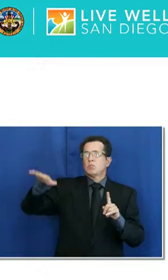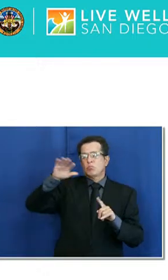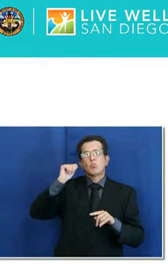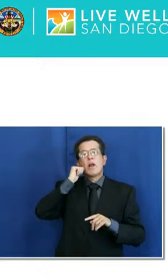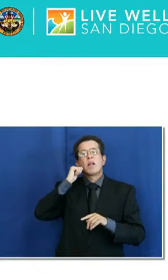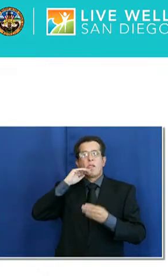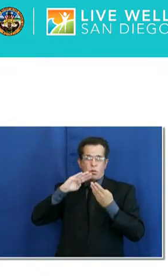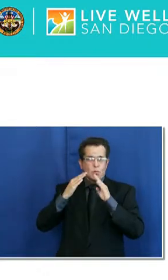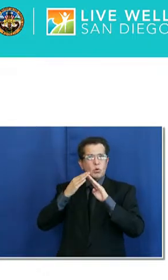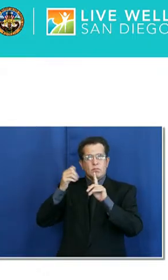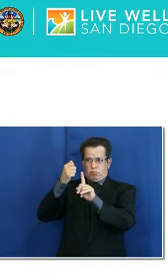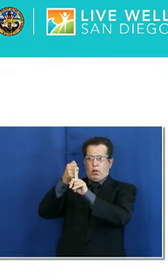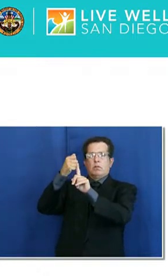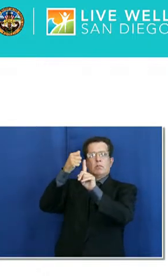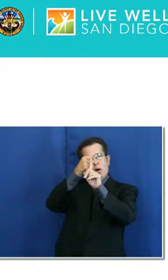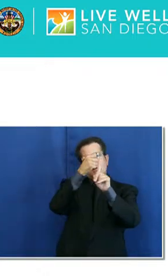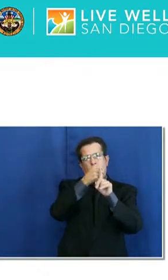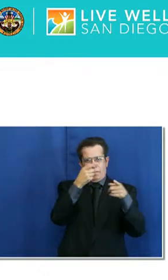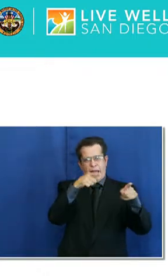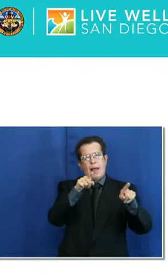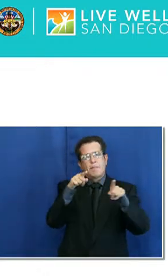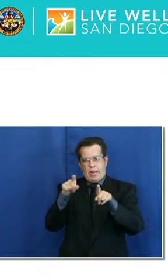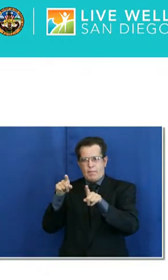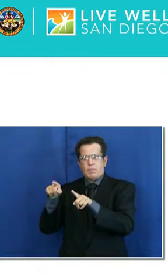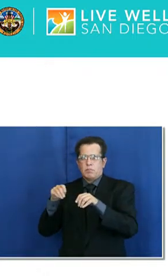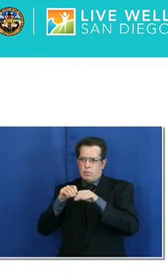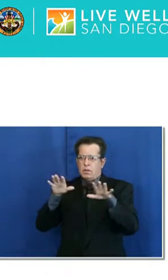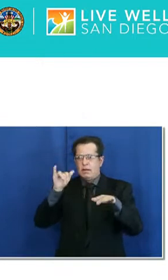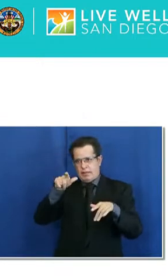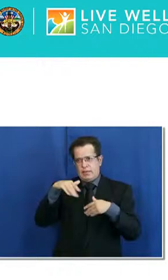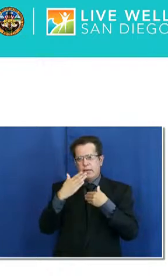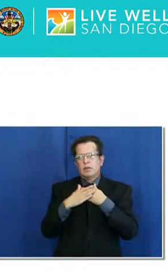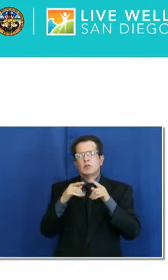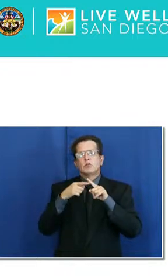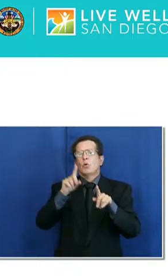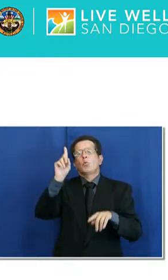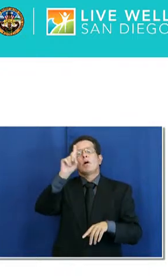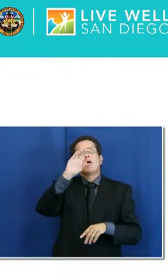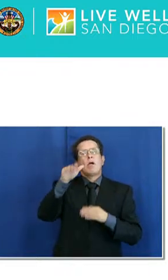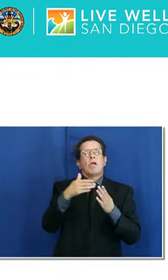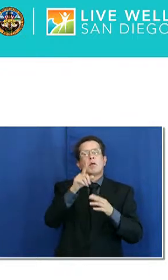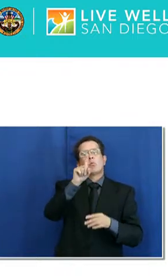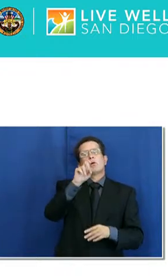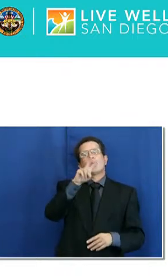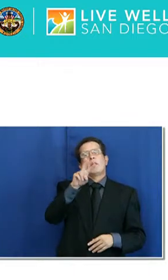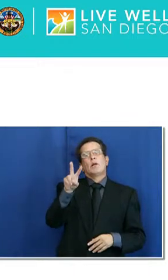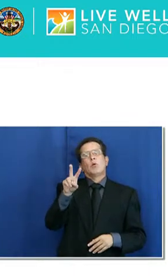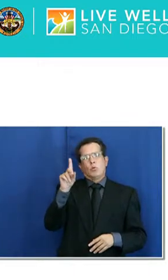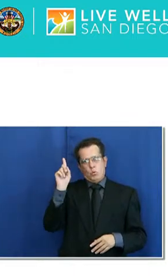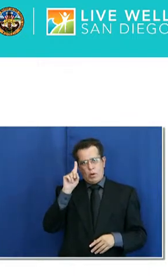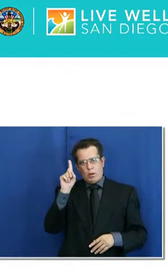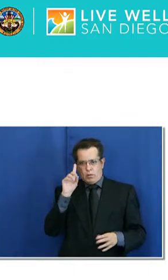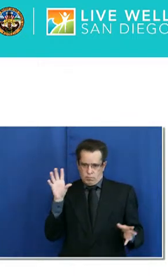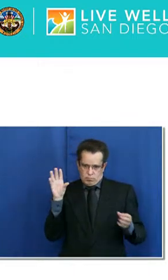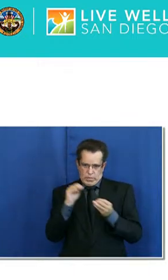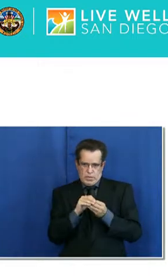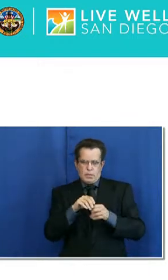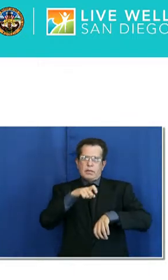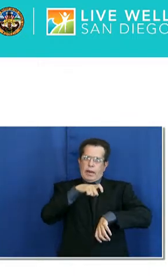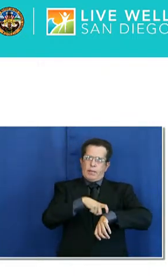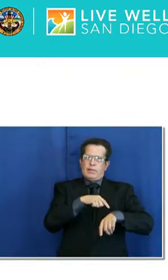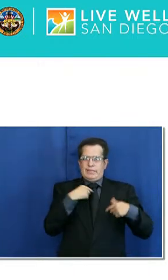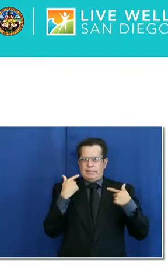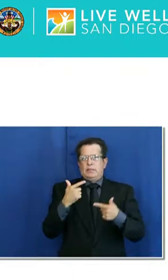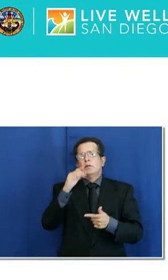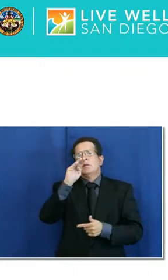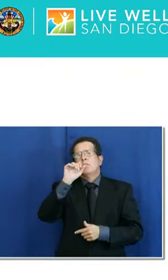locations. This next slide shows all 122 active and inactive community setting outbreaks